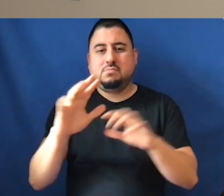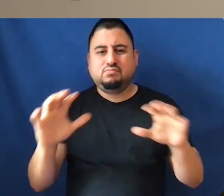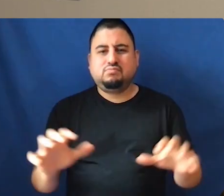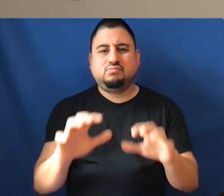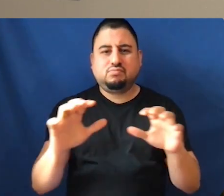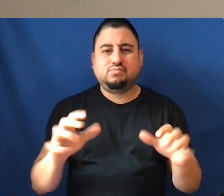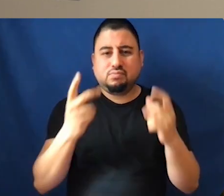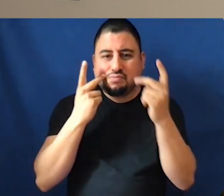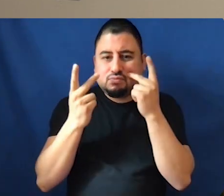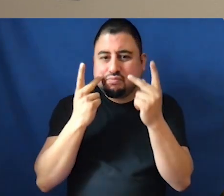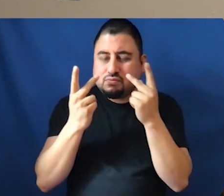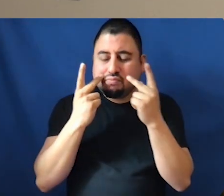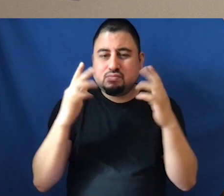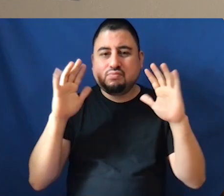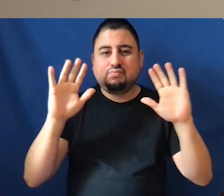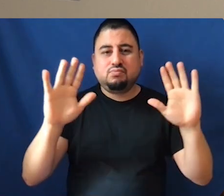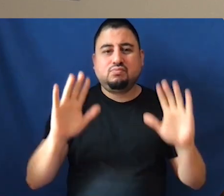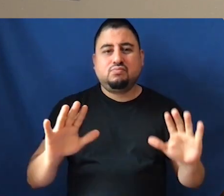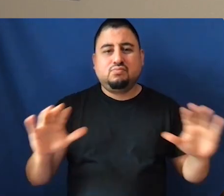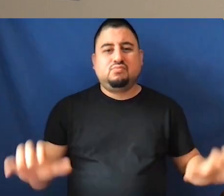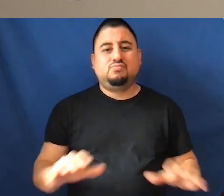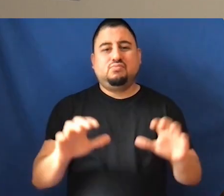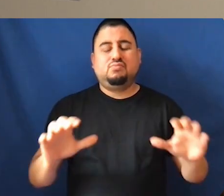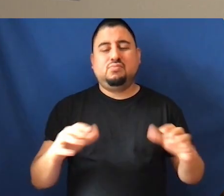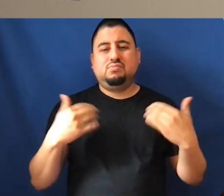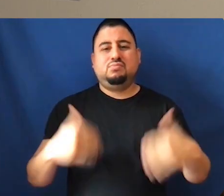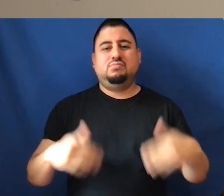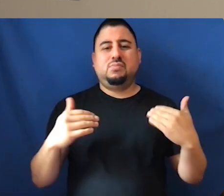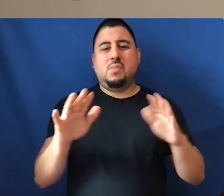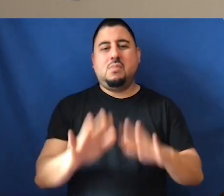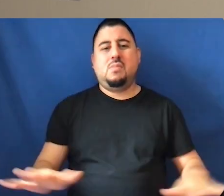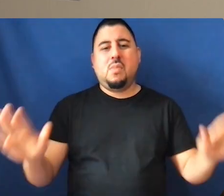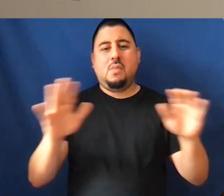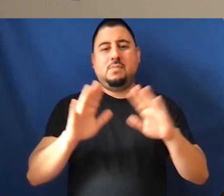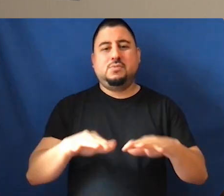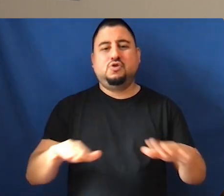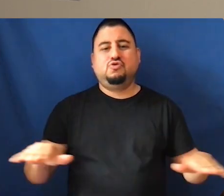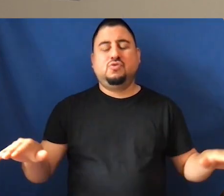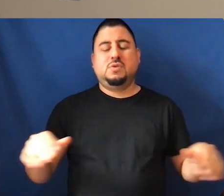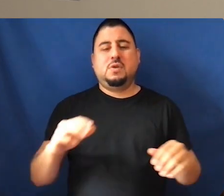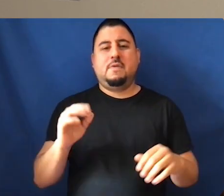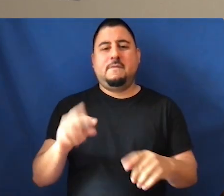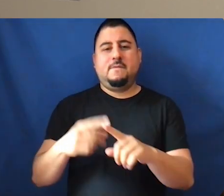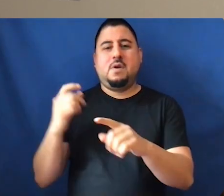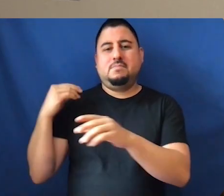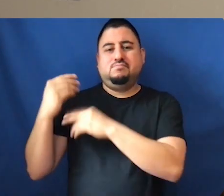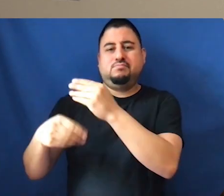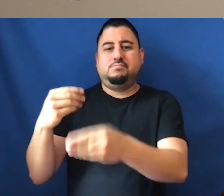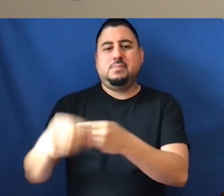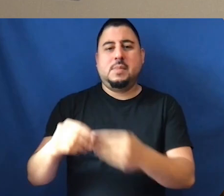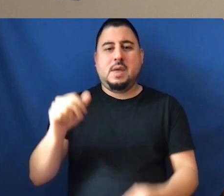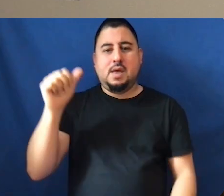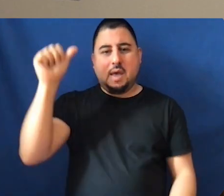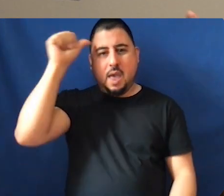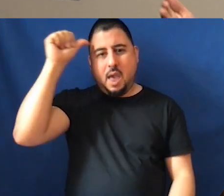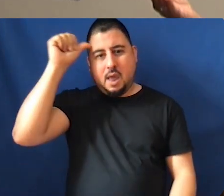God, his tremendous deeds among the children of Adam.